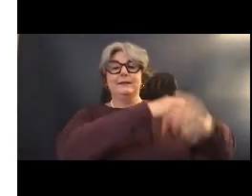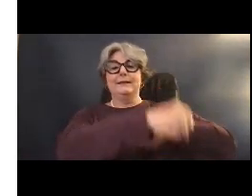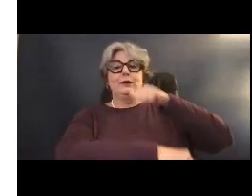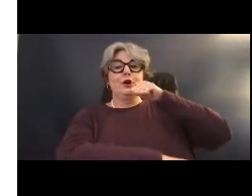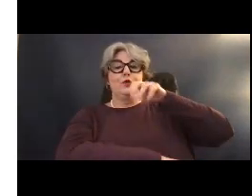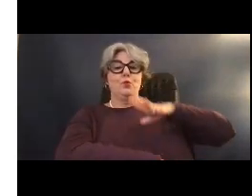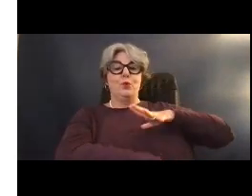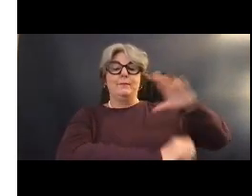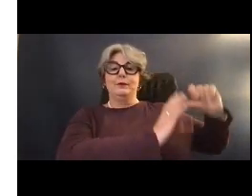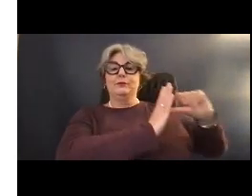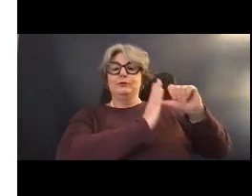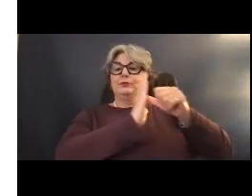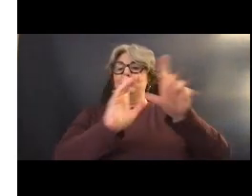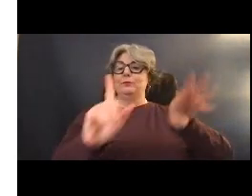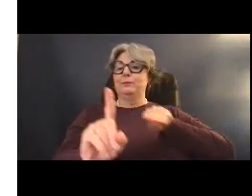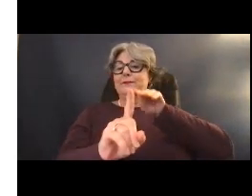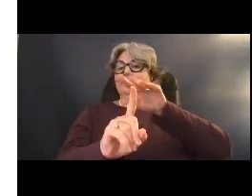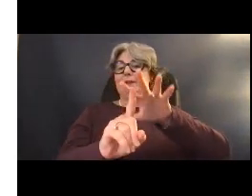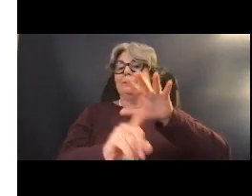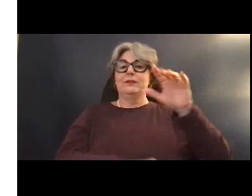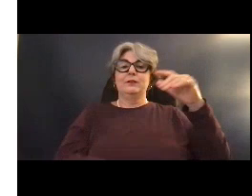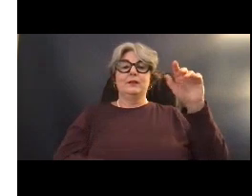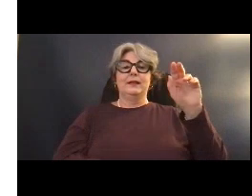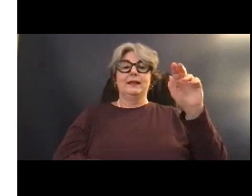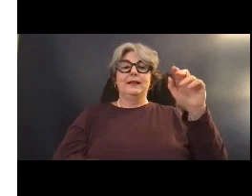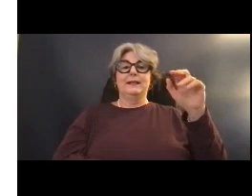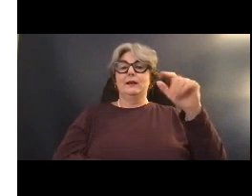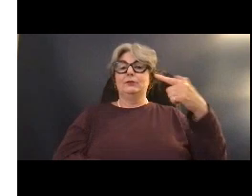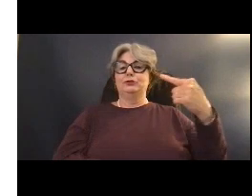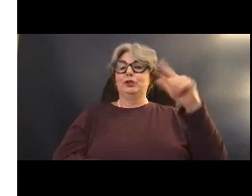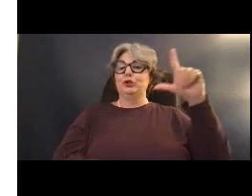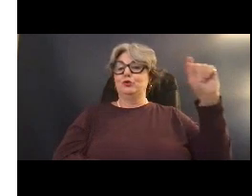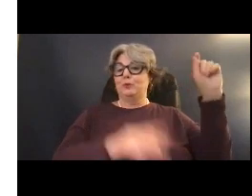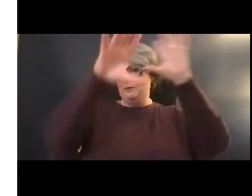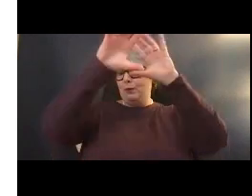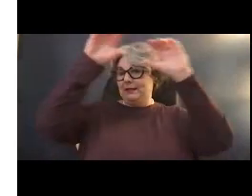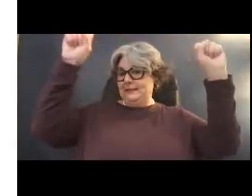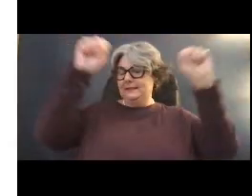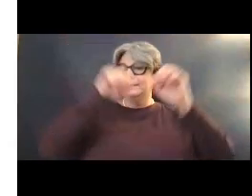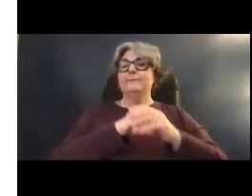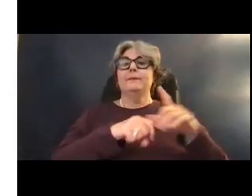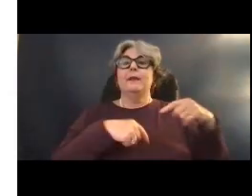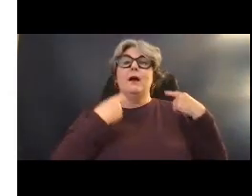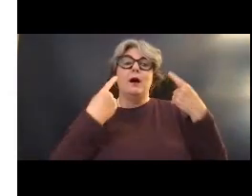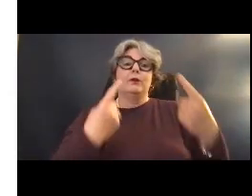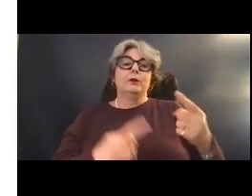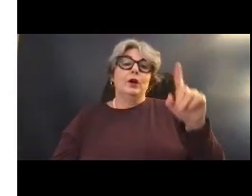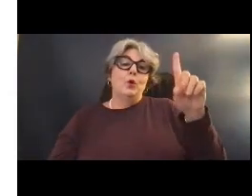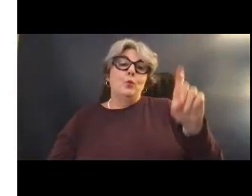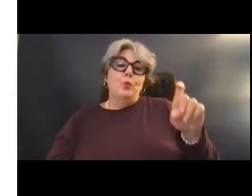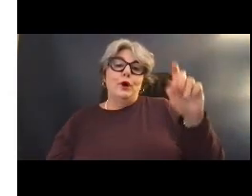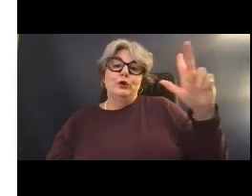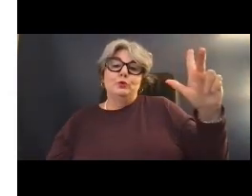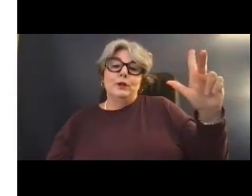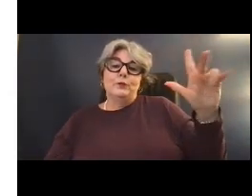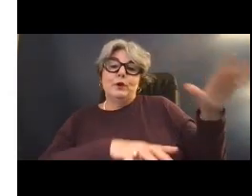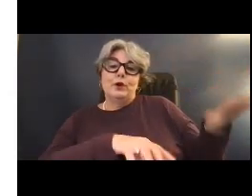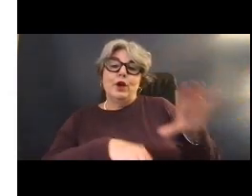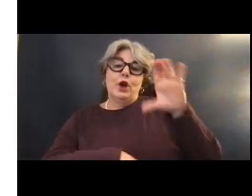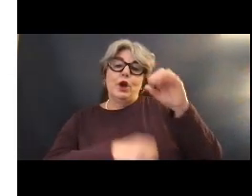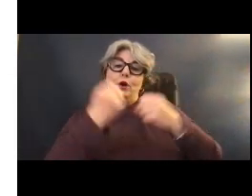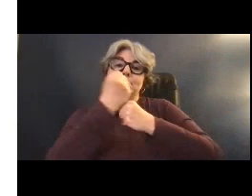be featured in our G20 presidency. We have 123